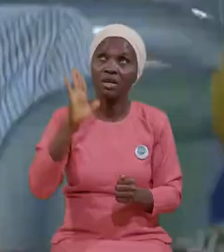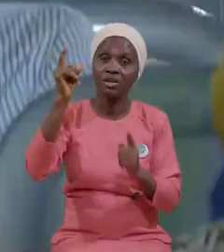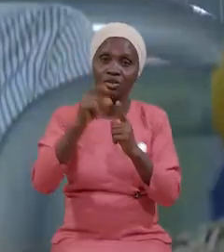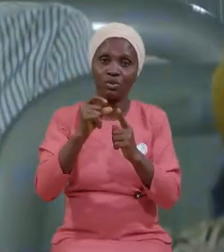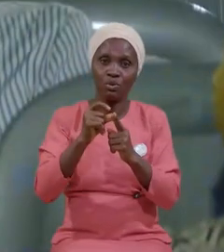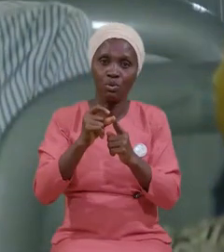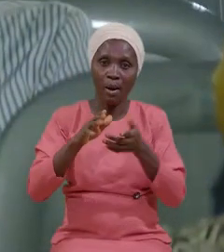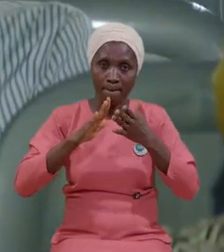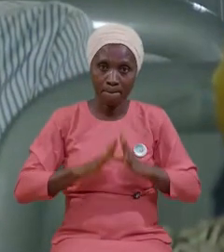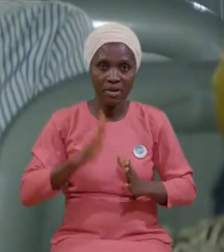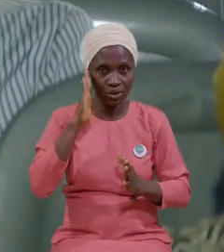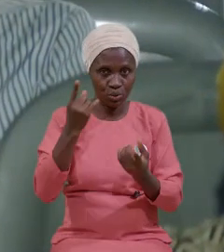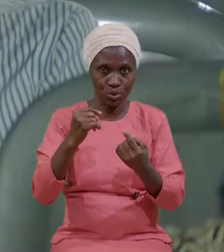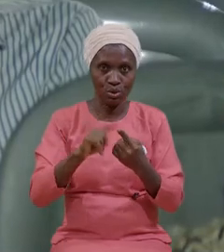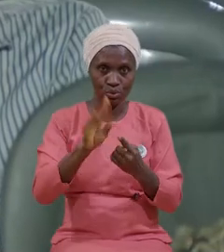your life.